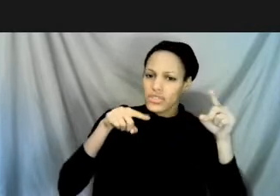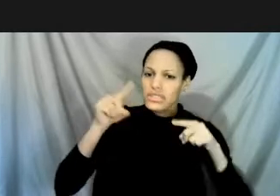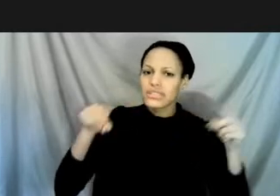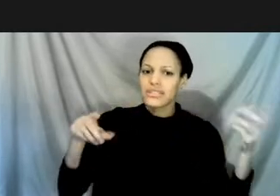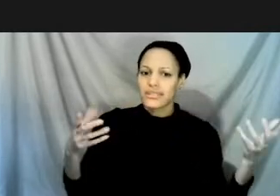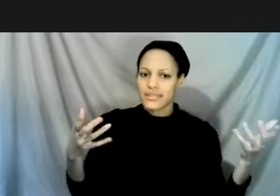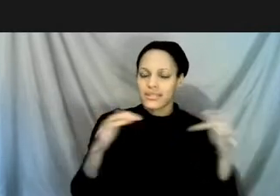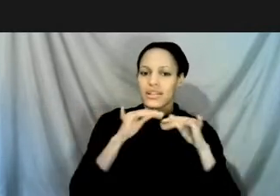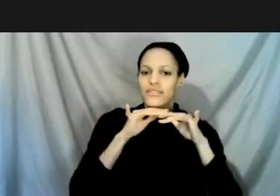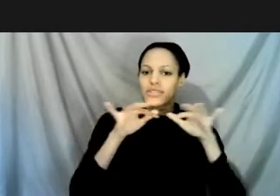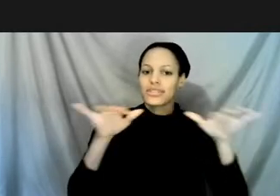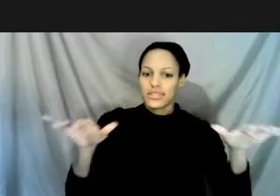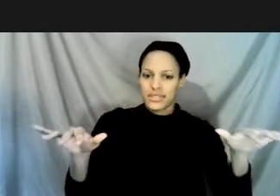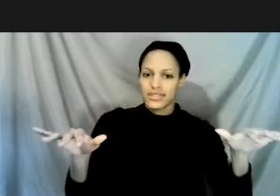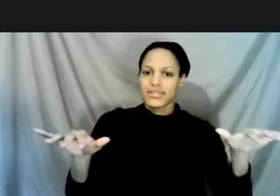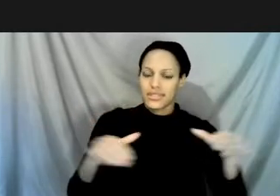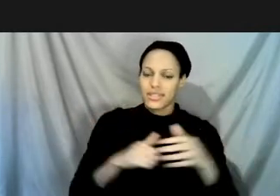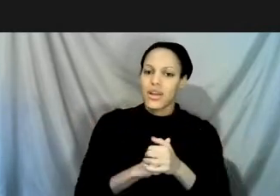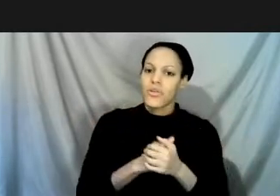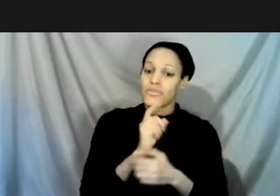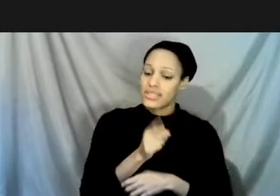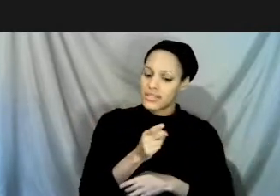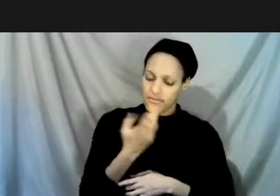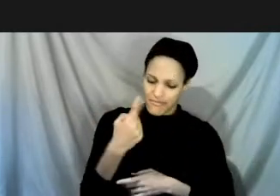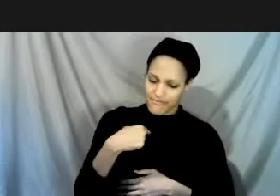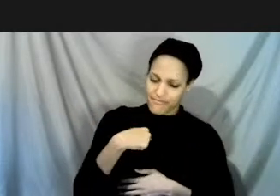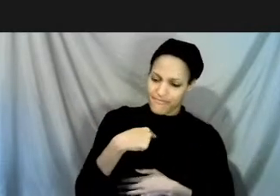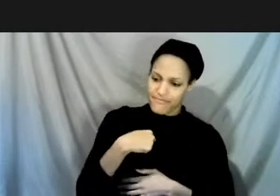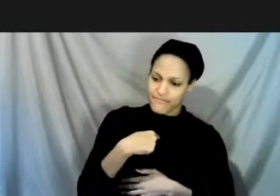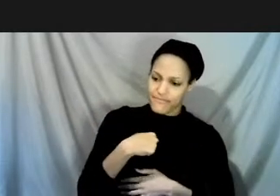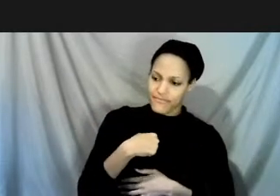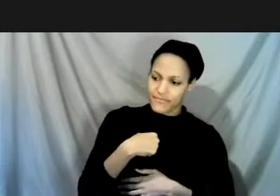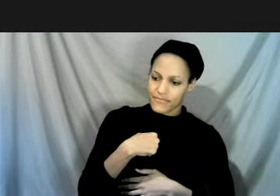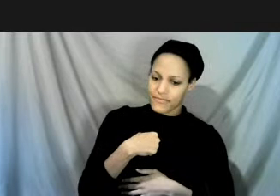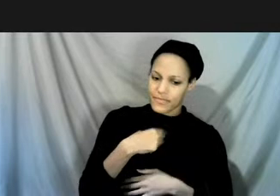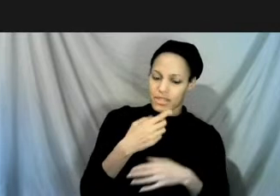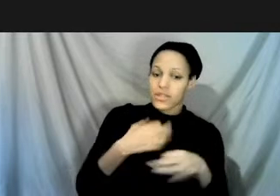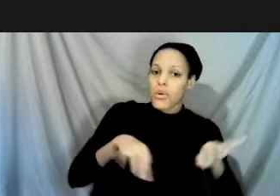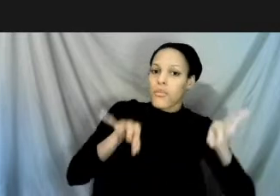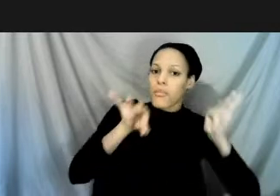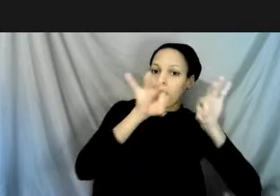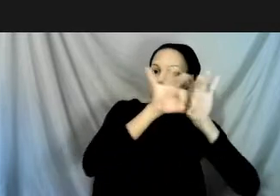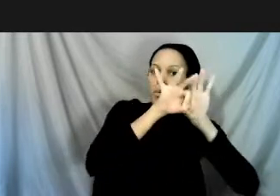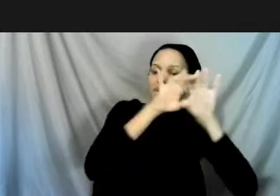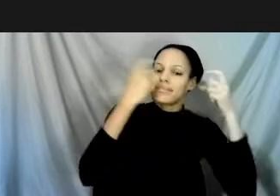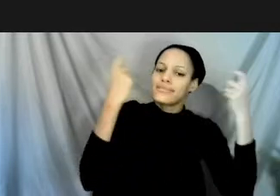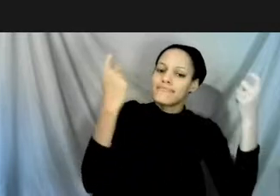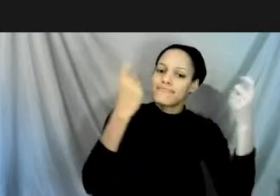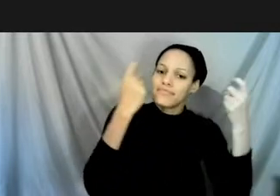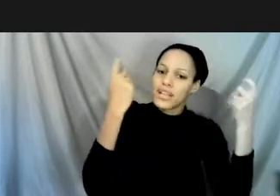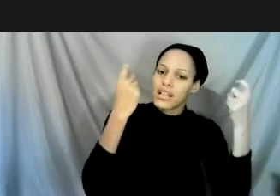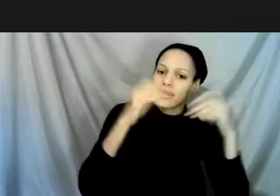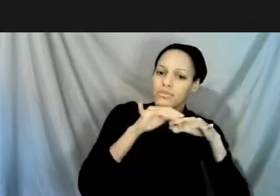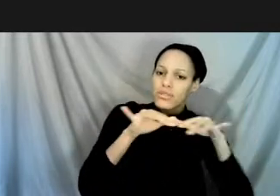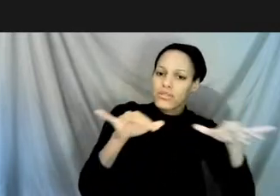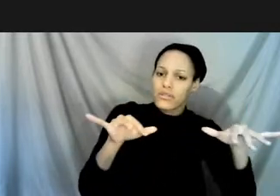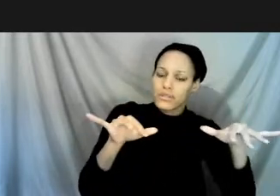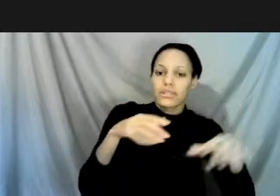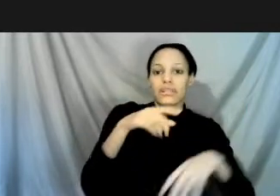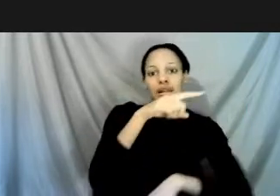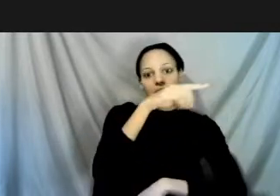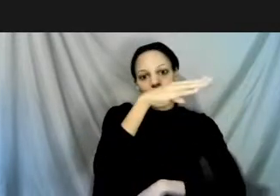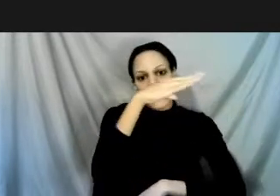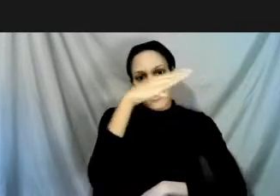think for me, it's so important to celebrate diversity. It's important to celebrate Blackness,